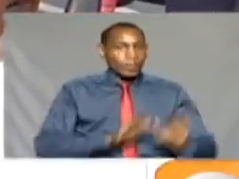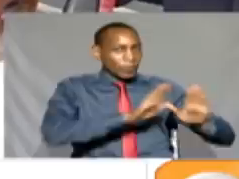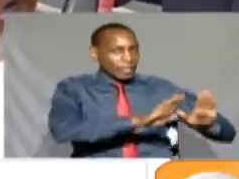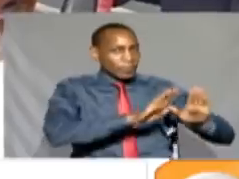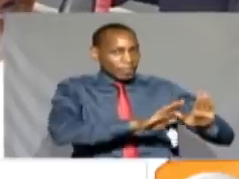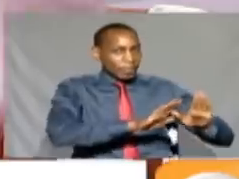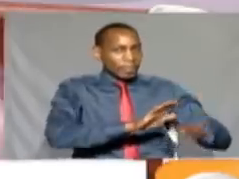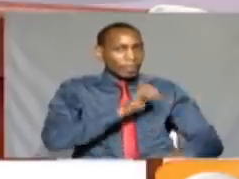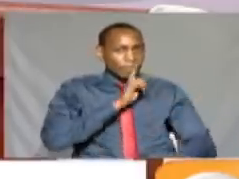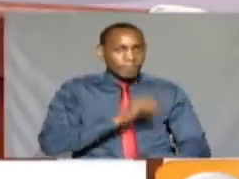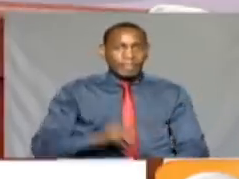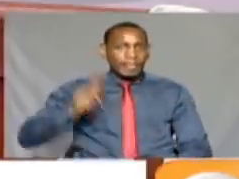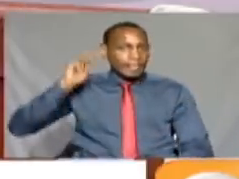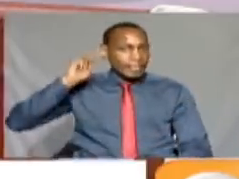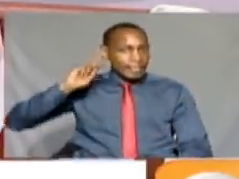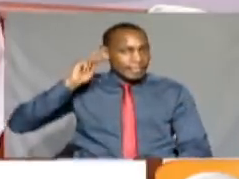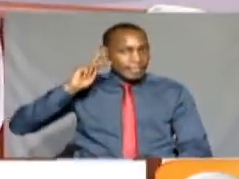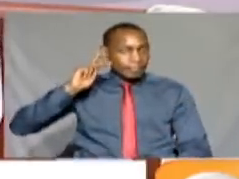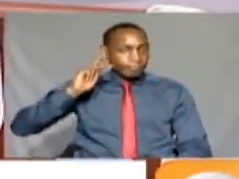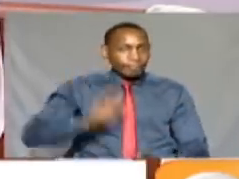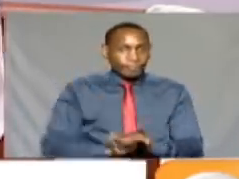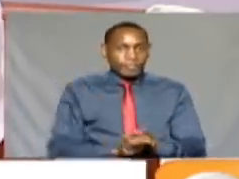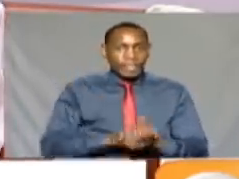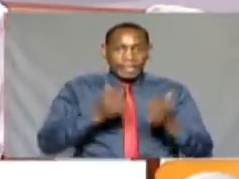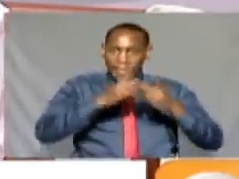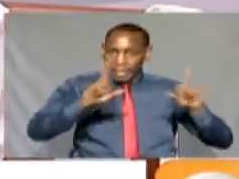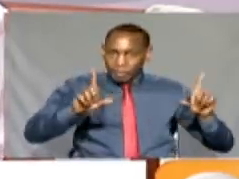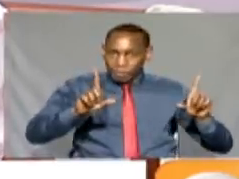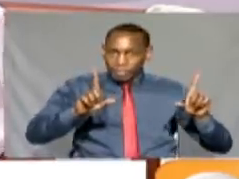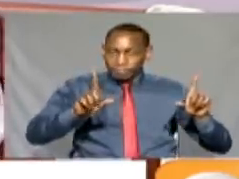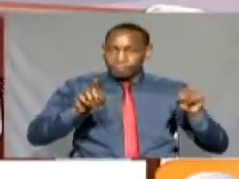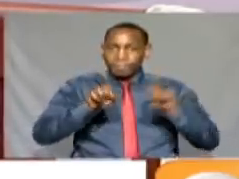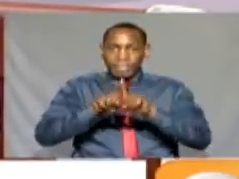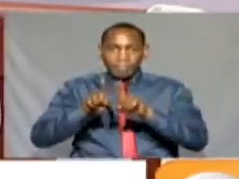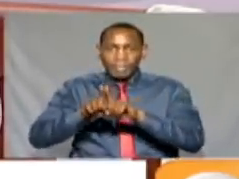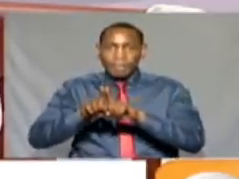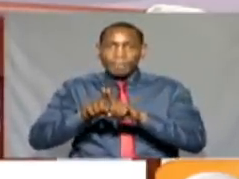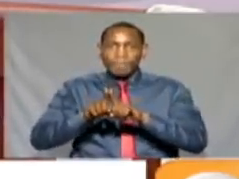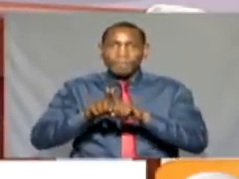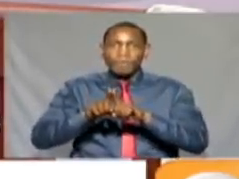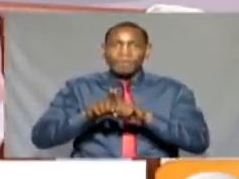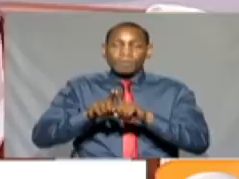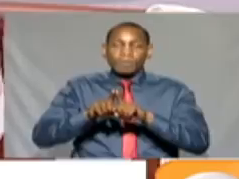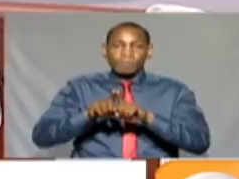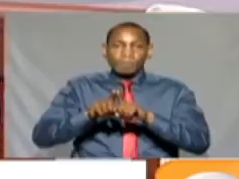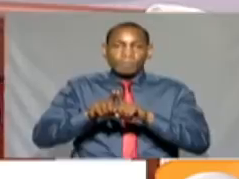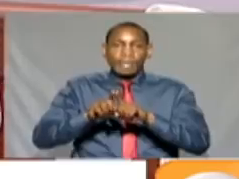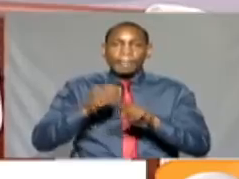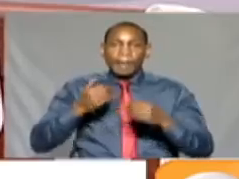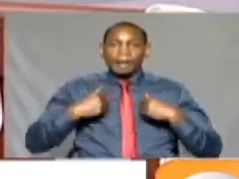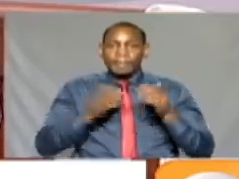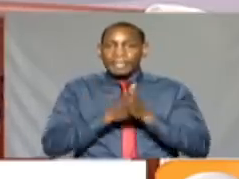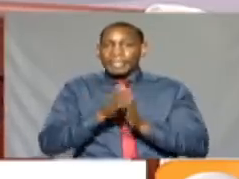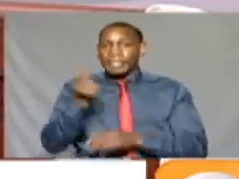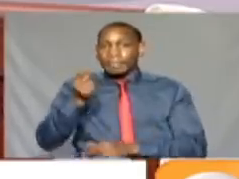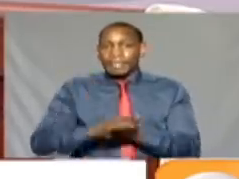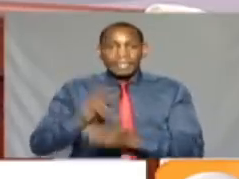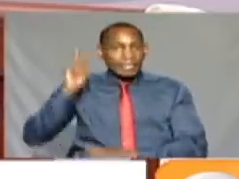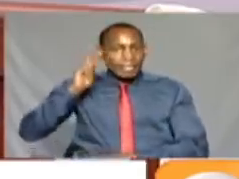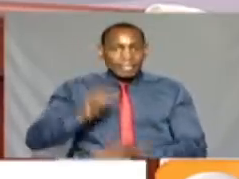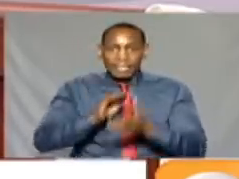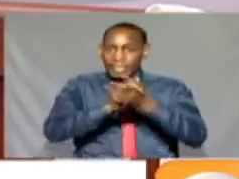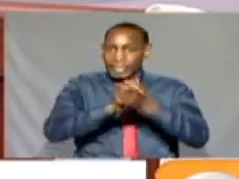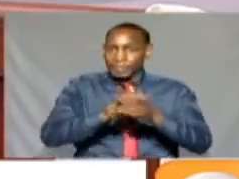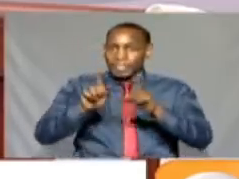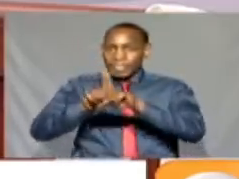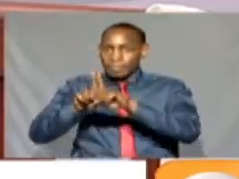the government. Kisses, if you say to Kisses, they ask, if they have tried to overtake us in money, because when you hear Kisi, the greeting